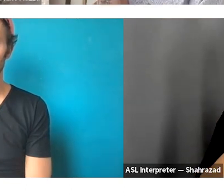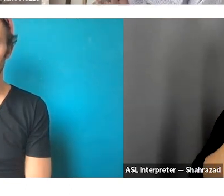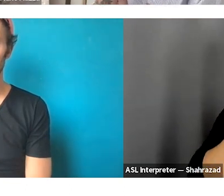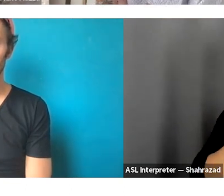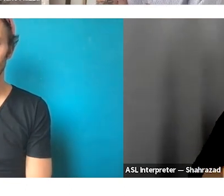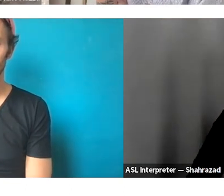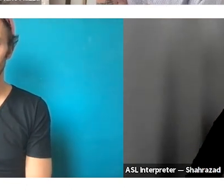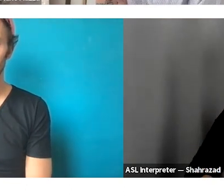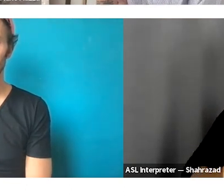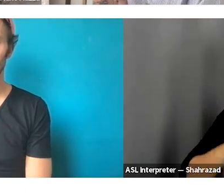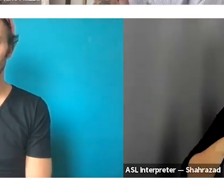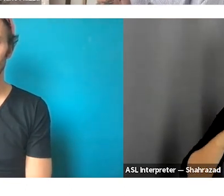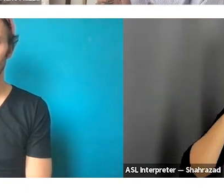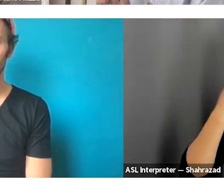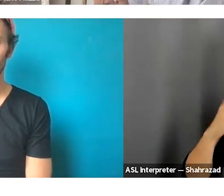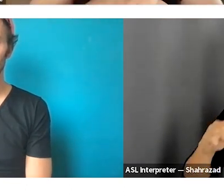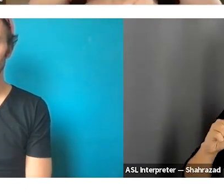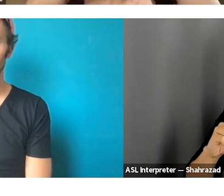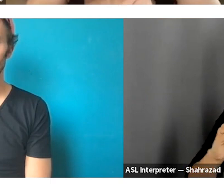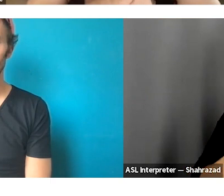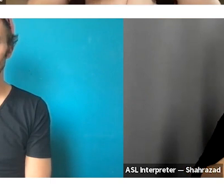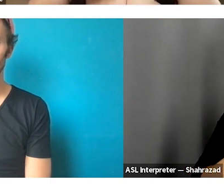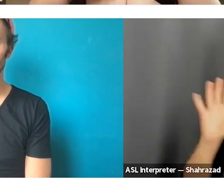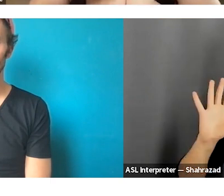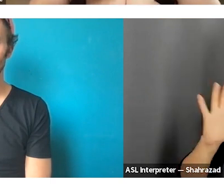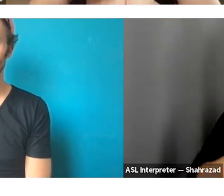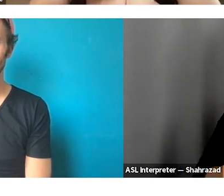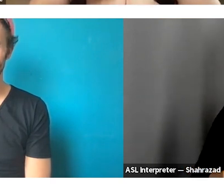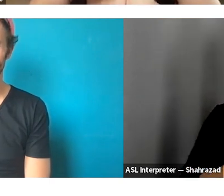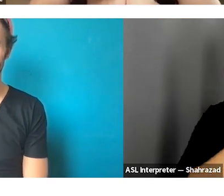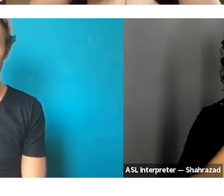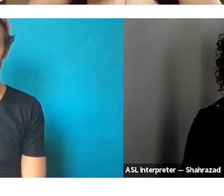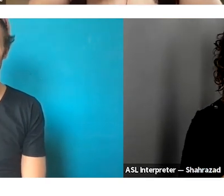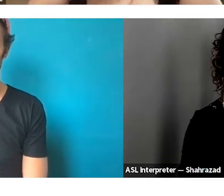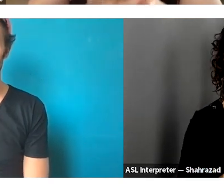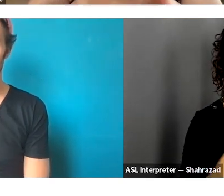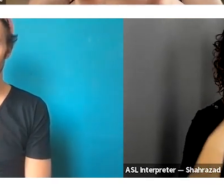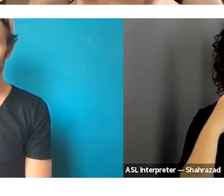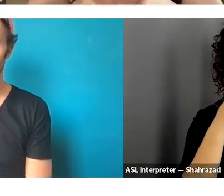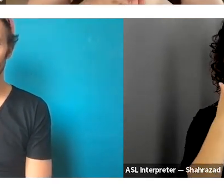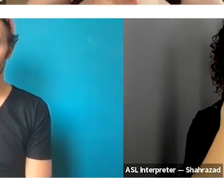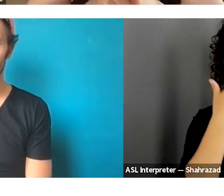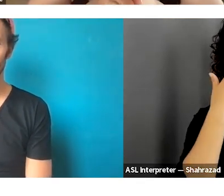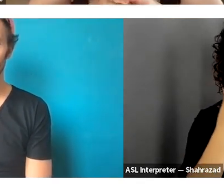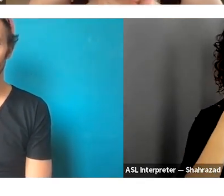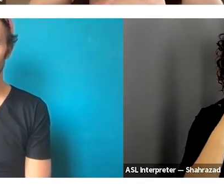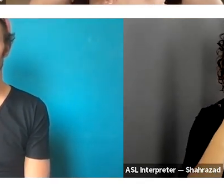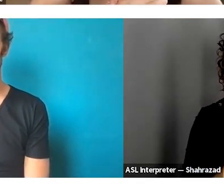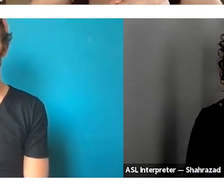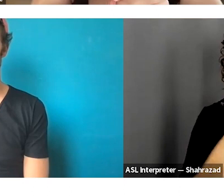so it's like gold. It's true alchemy. I also feel it's gold. It's funny because what is so